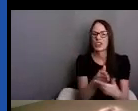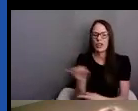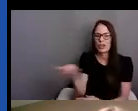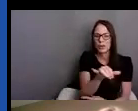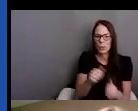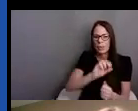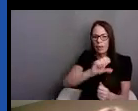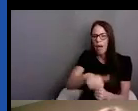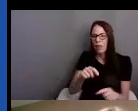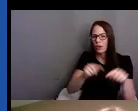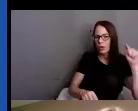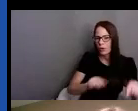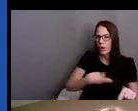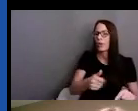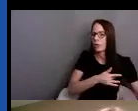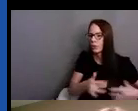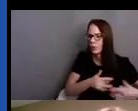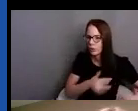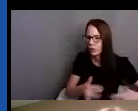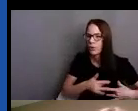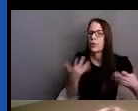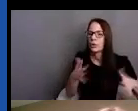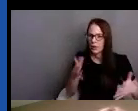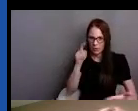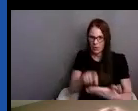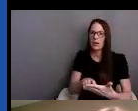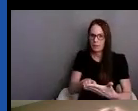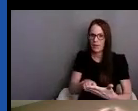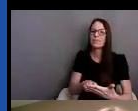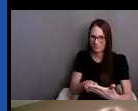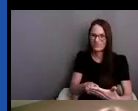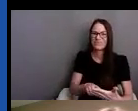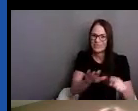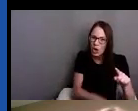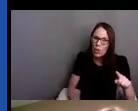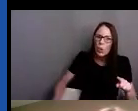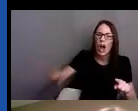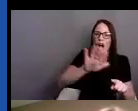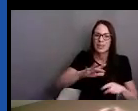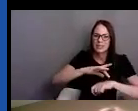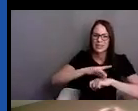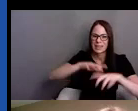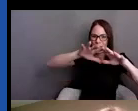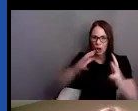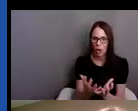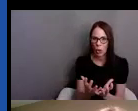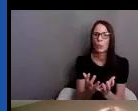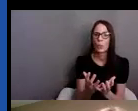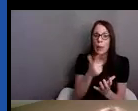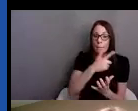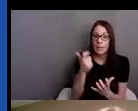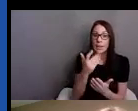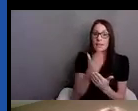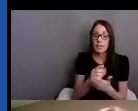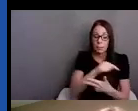other variants in general that have been identified across the globe. And so because of some of those